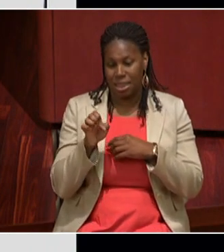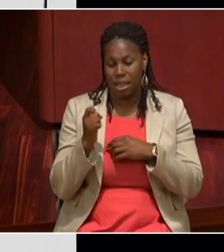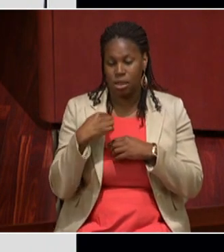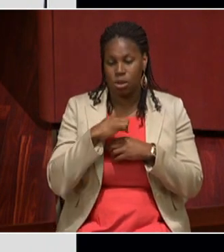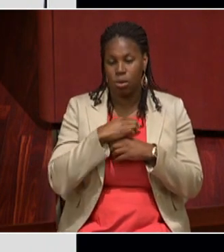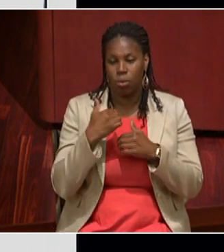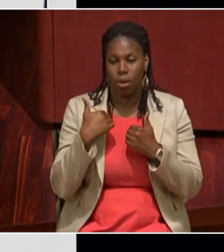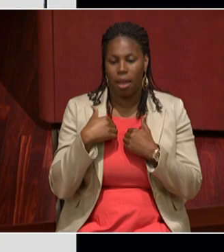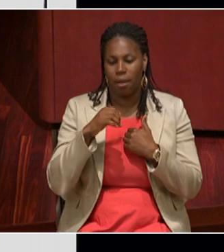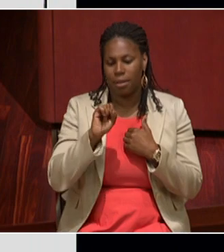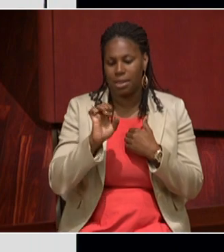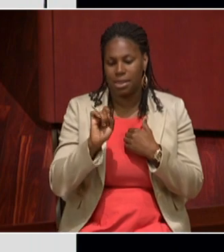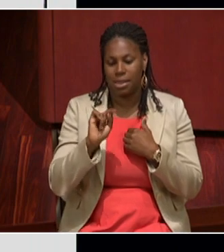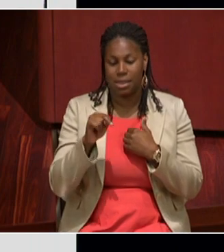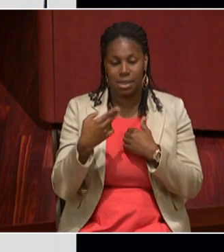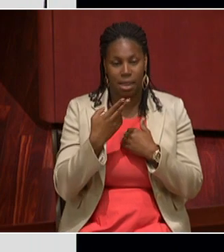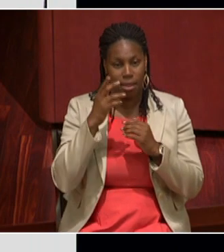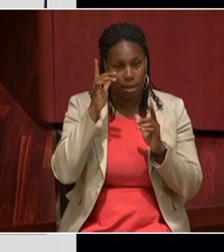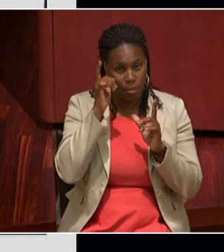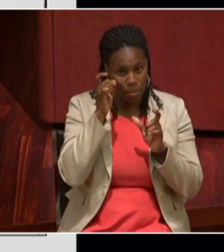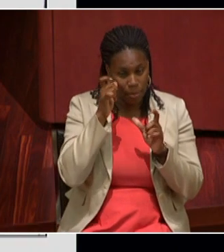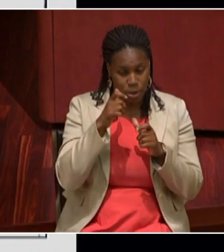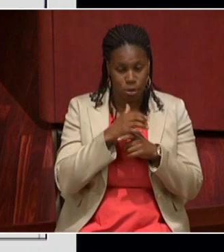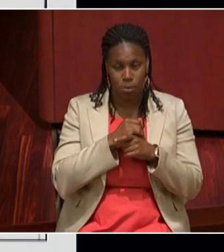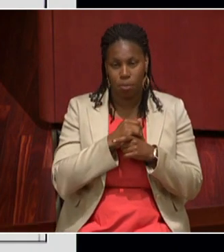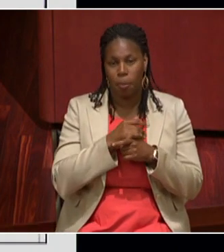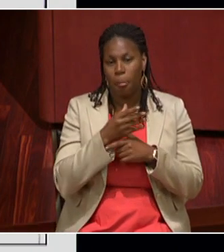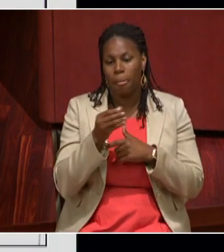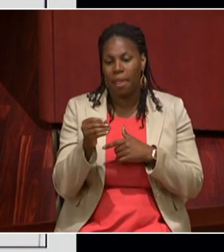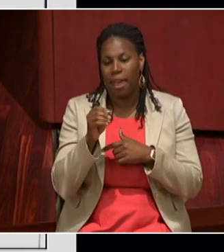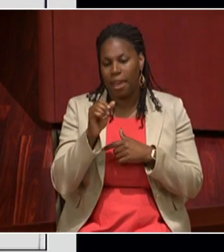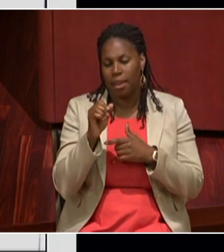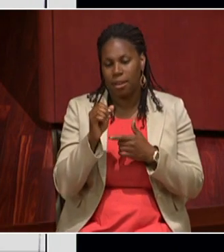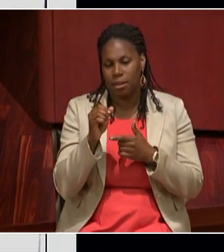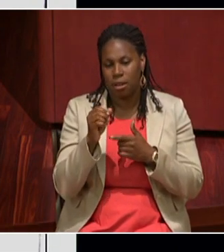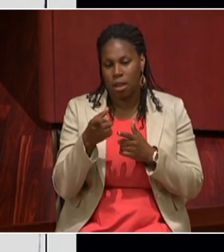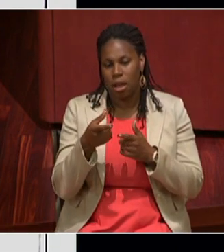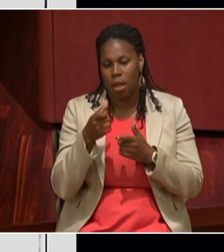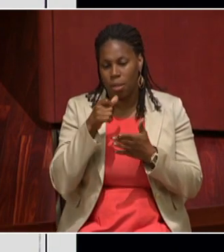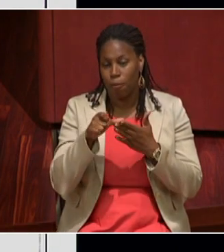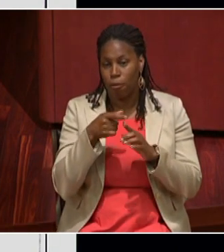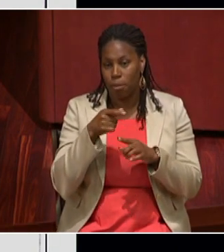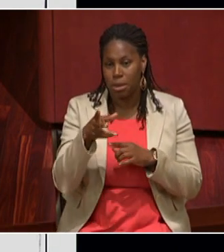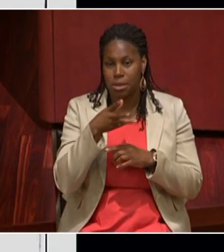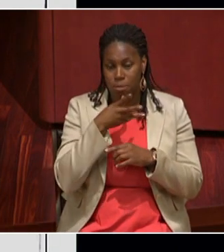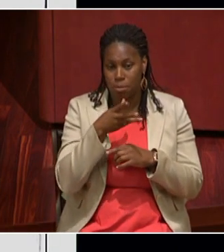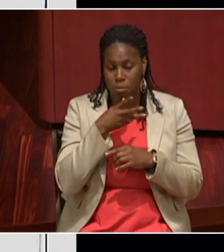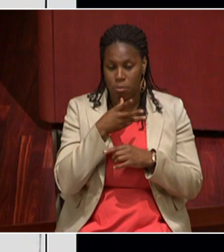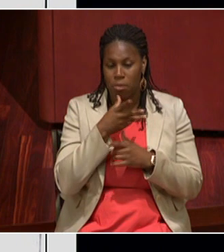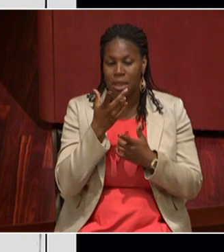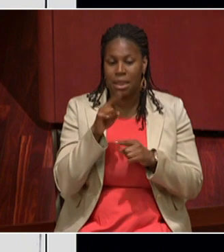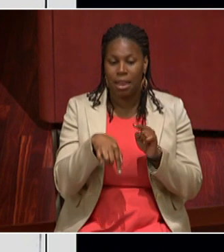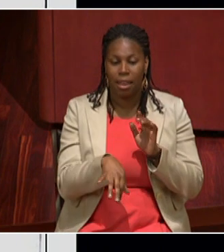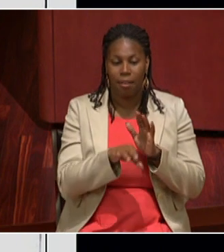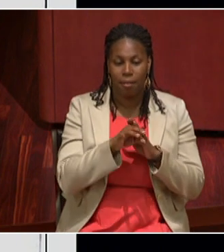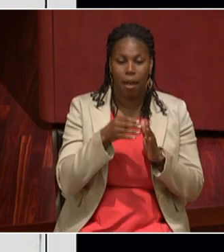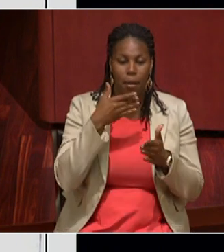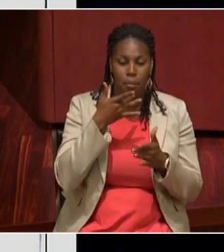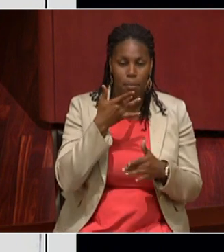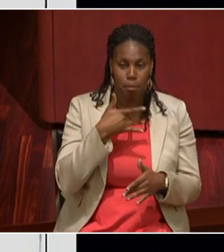have Seth Van Slars' photograph, as well as an affidavit from his mother. When they have problems finding birth